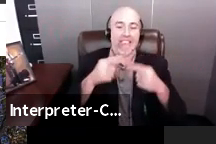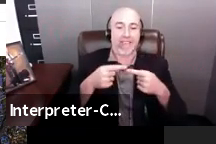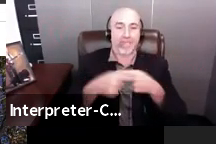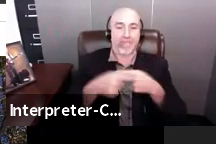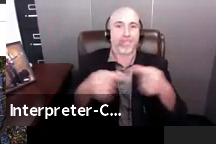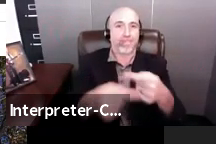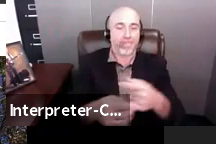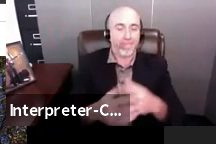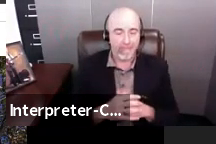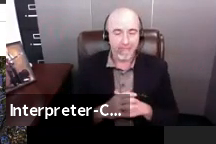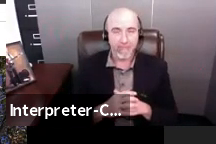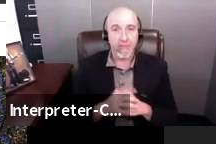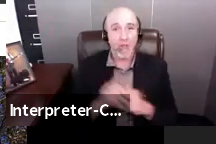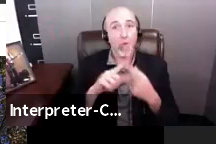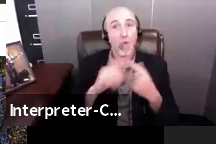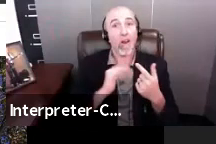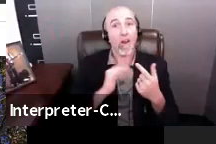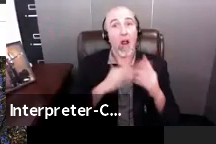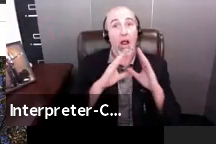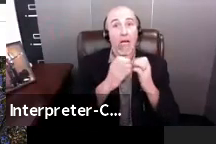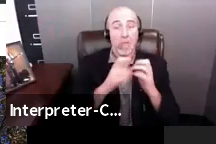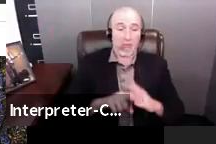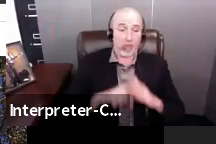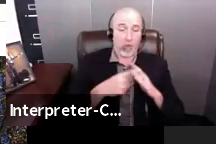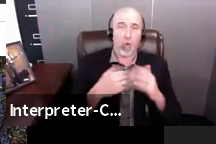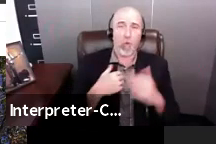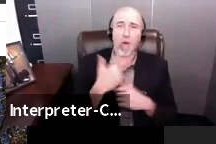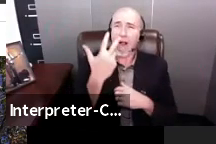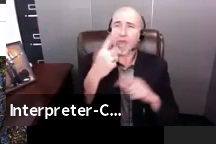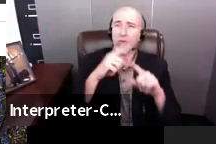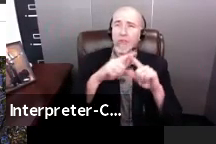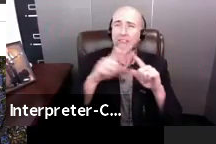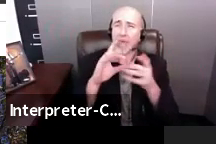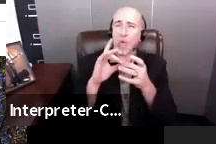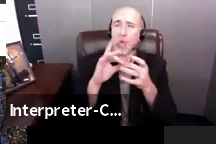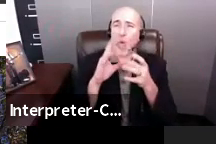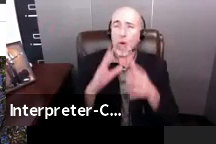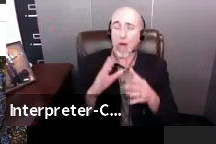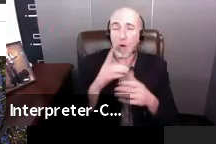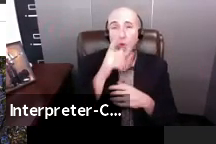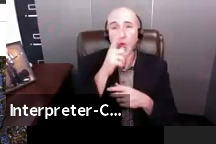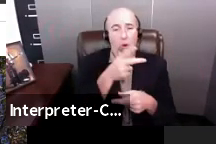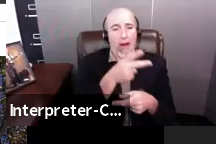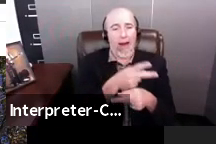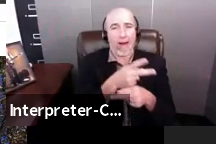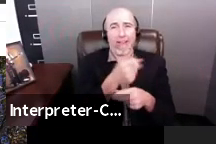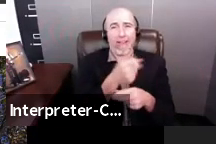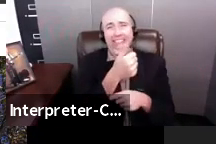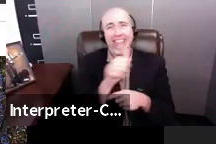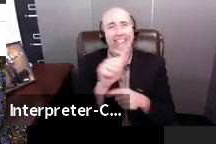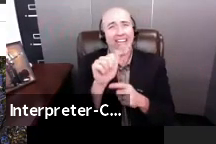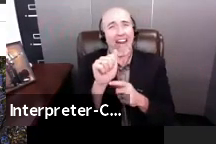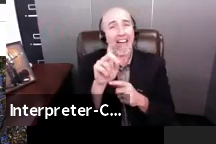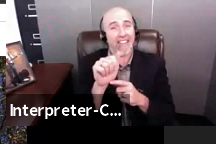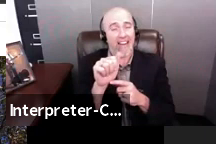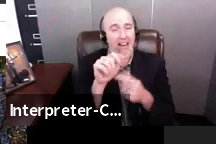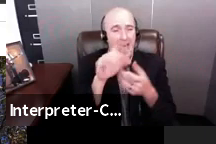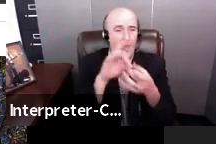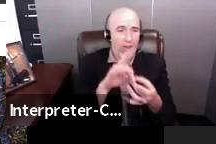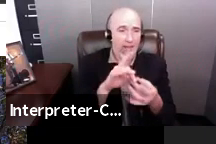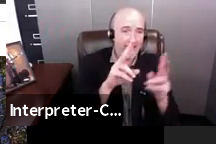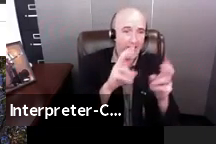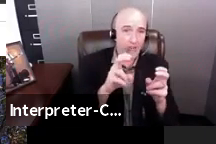committee began, Denton had three different ADA coordinators who handled any ADA issues related to